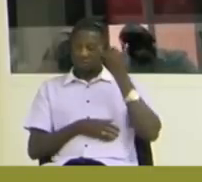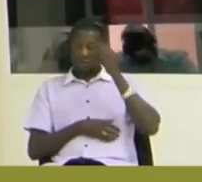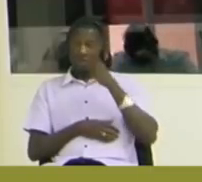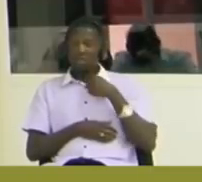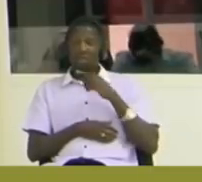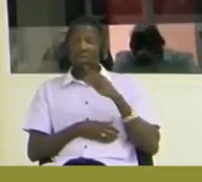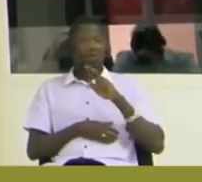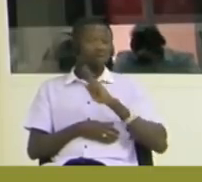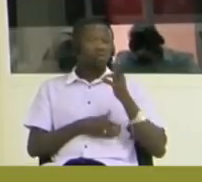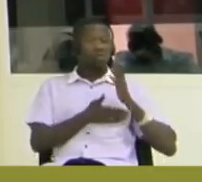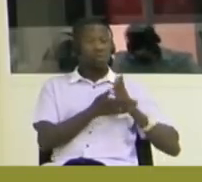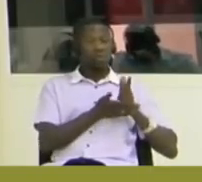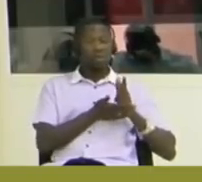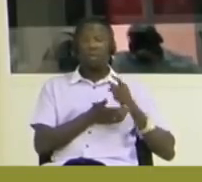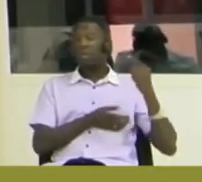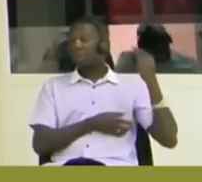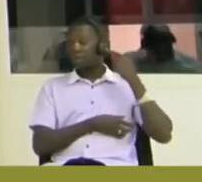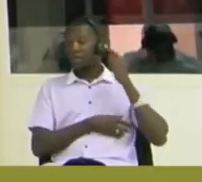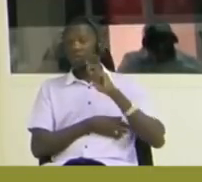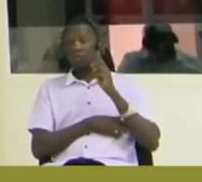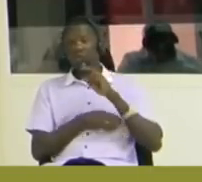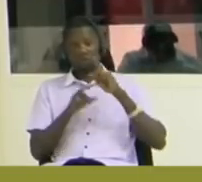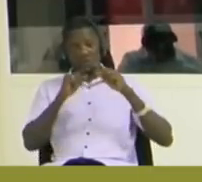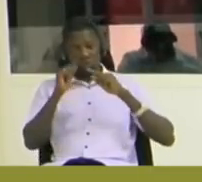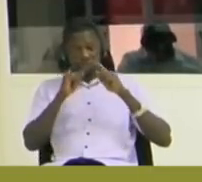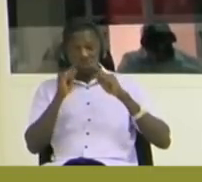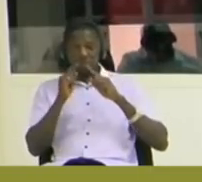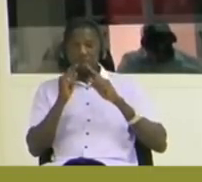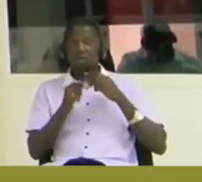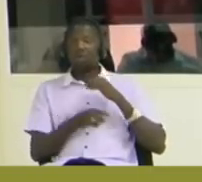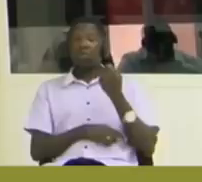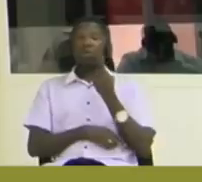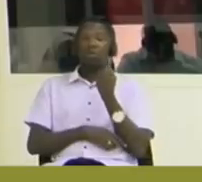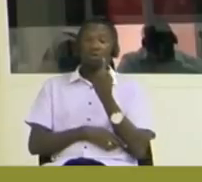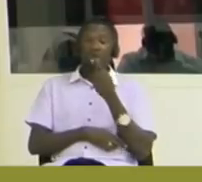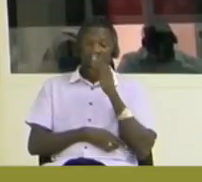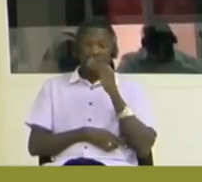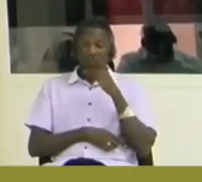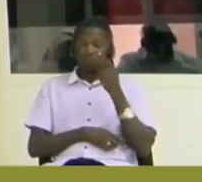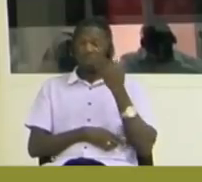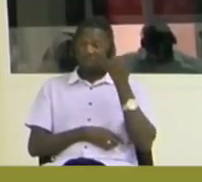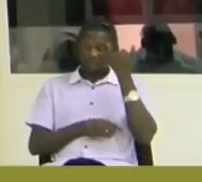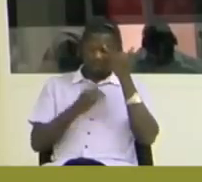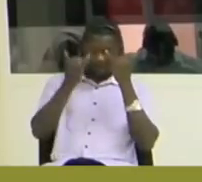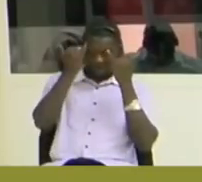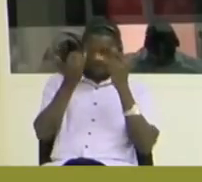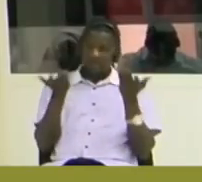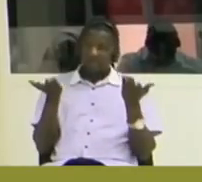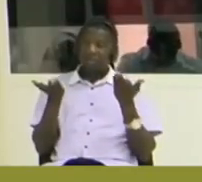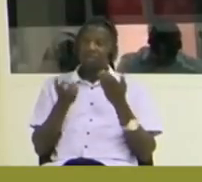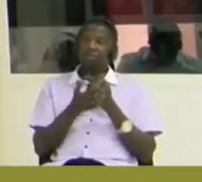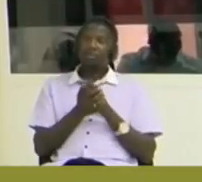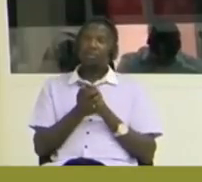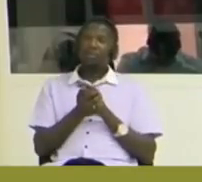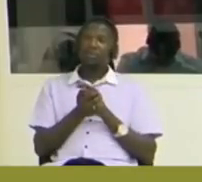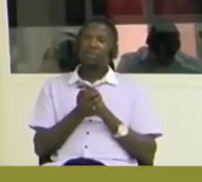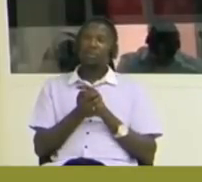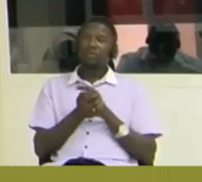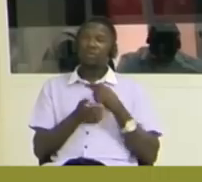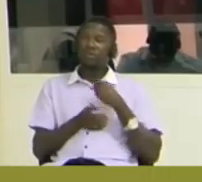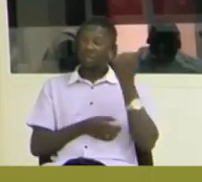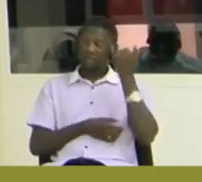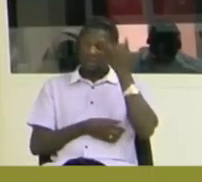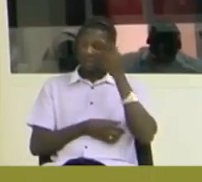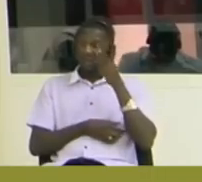was discussed. I can only tell you what the suggestion is. Well, the suggestion is that